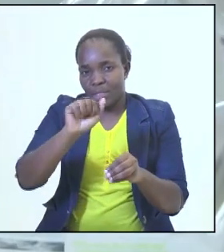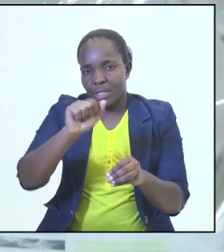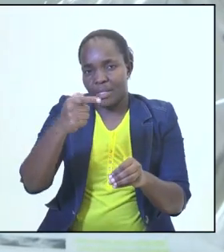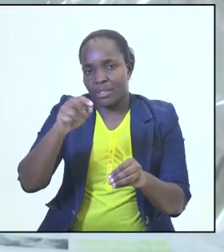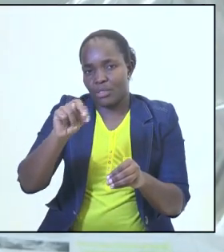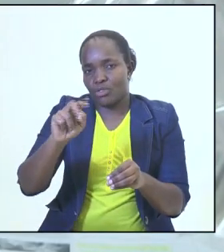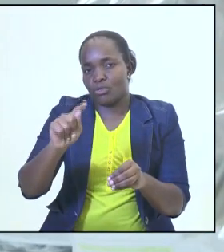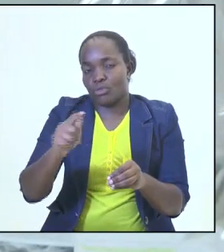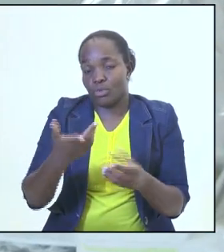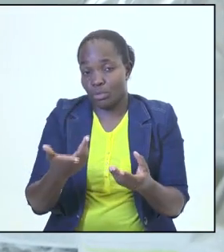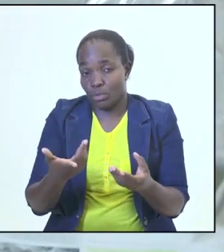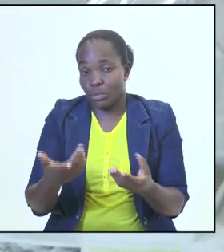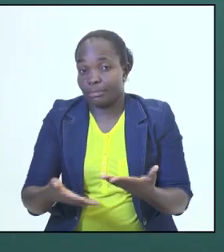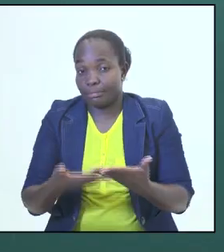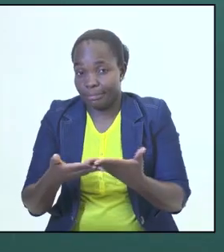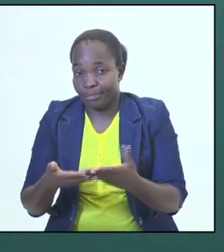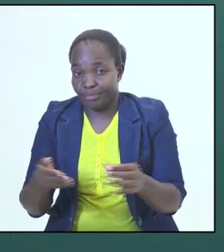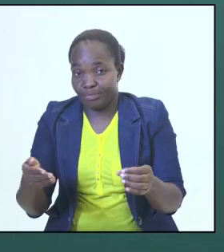too?